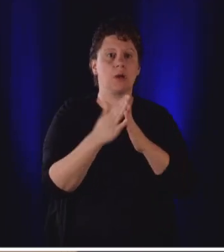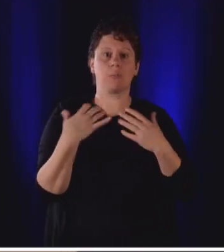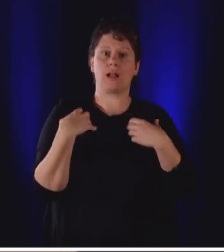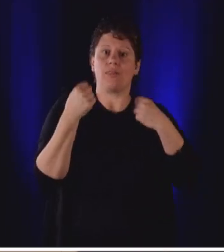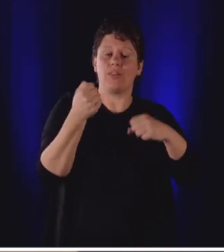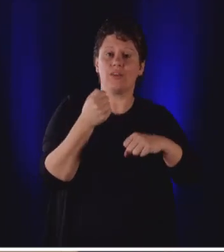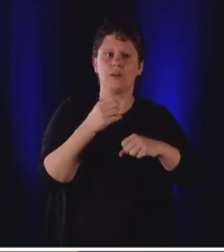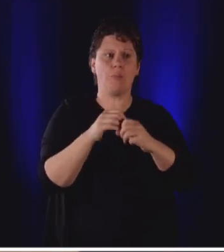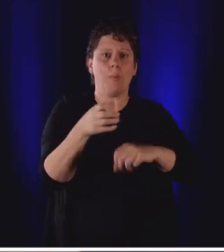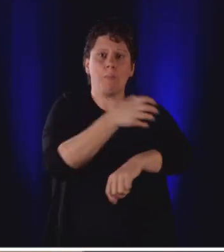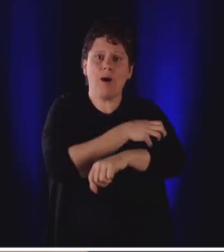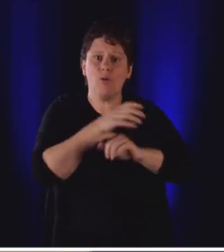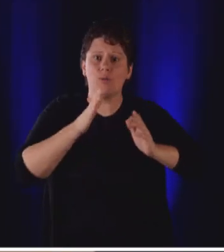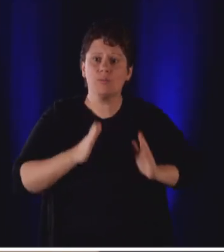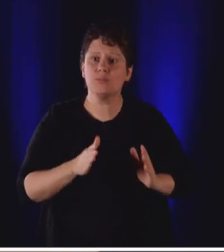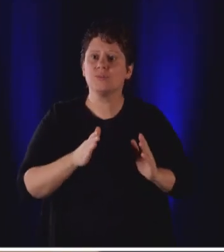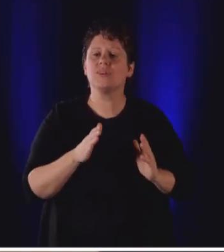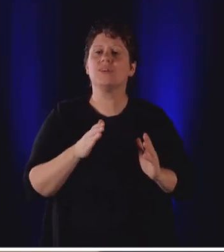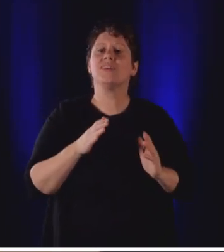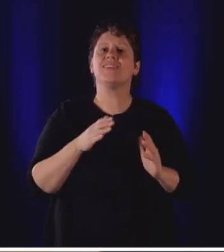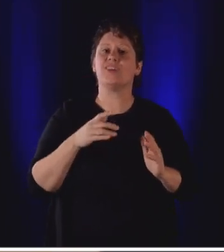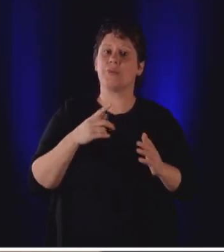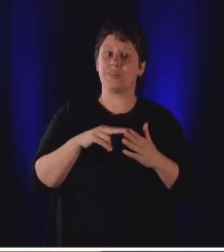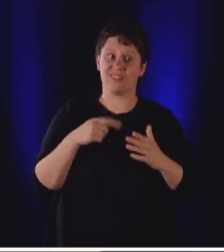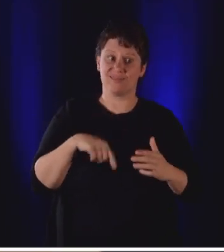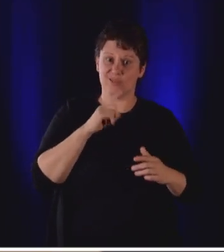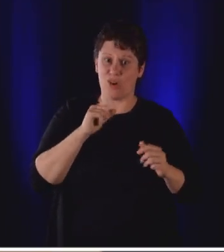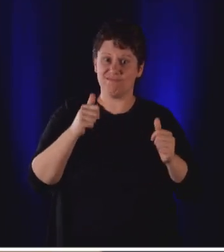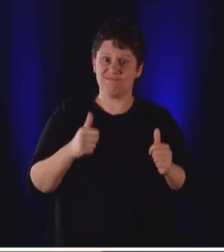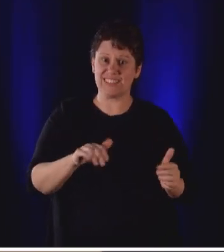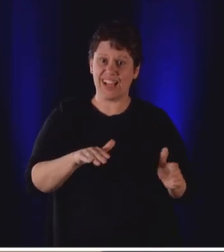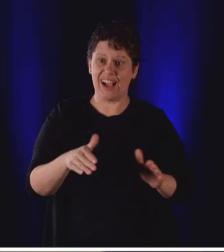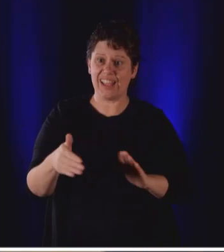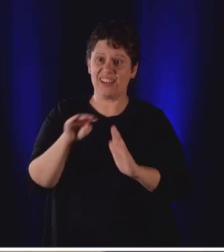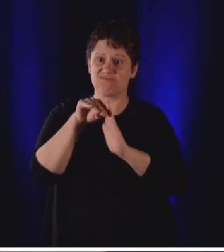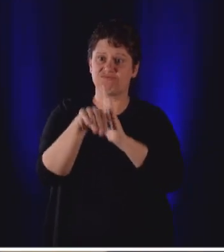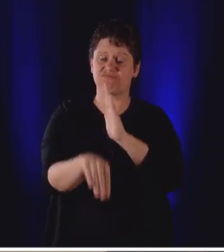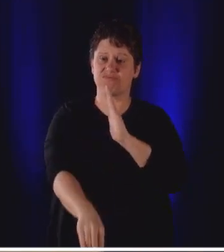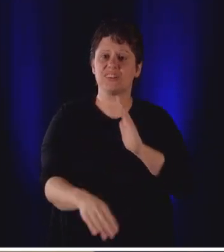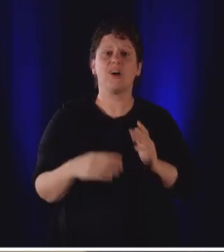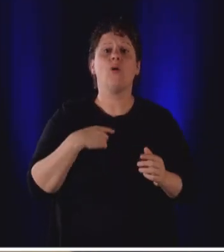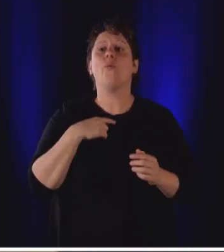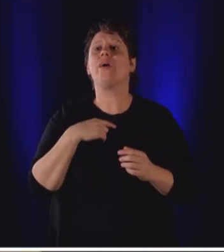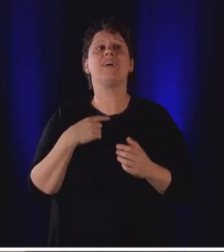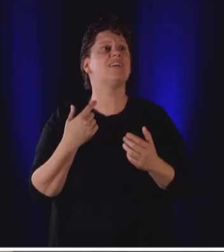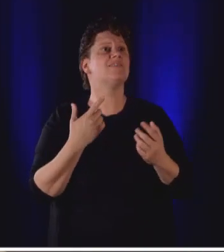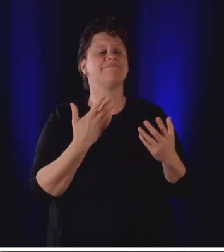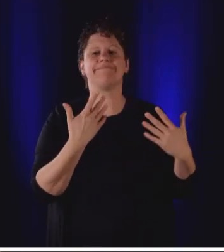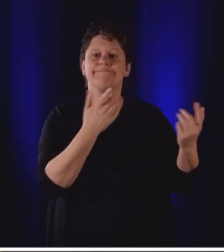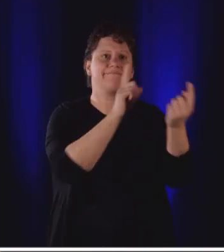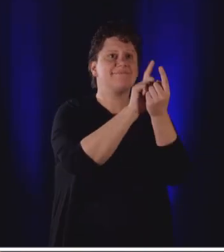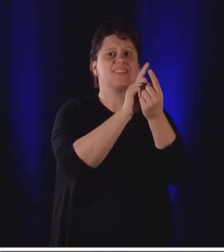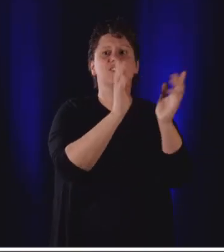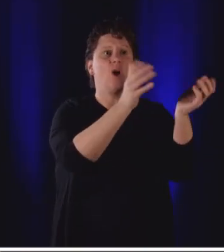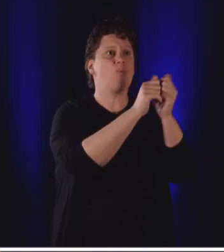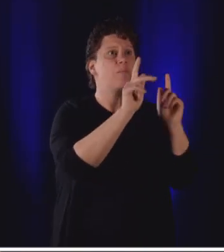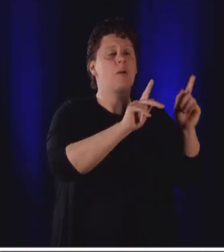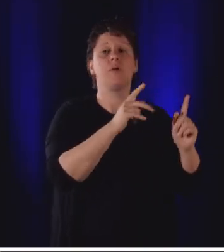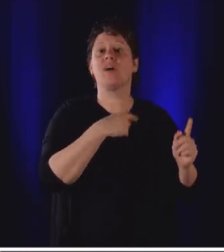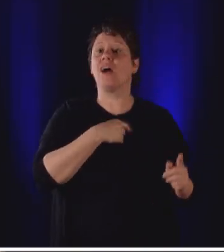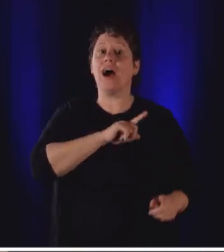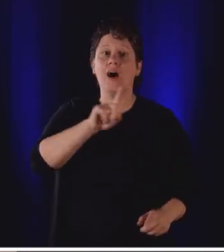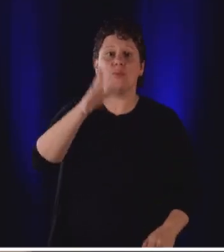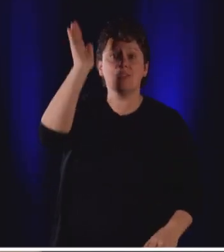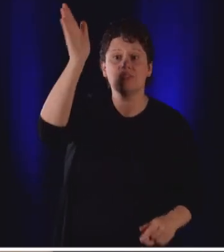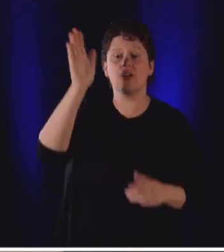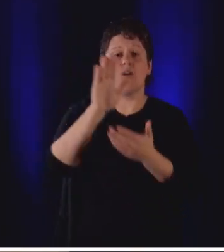about that besides talk to people that are going to college, that are going to be our future leaders, our future judges, our future politicians? And so I made that my